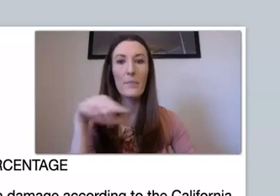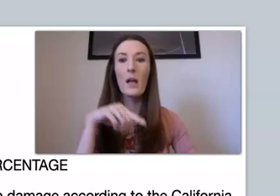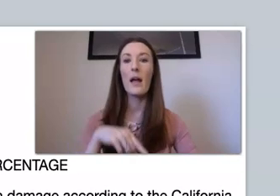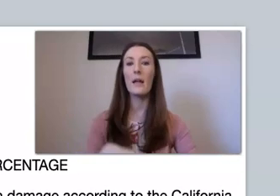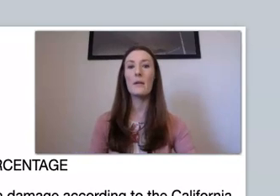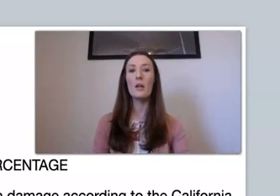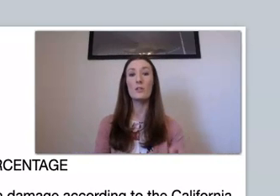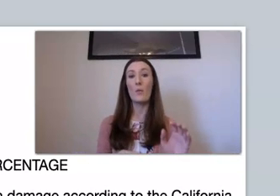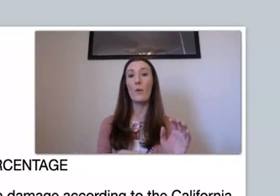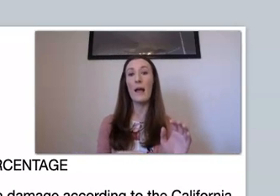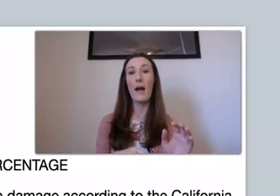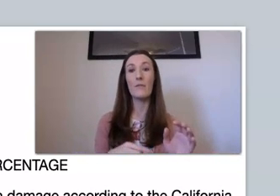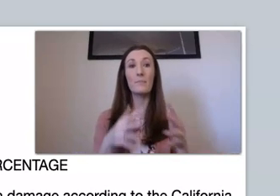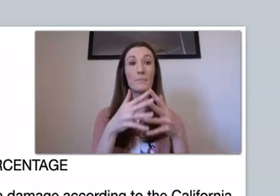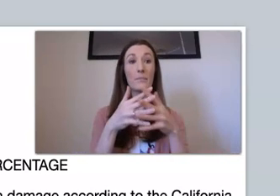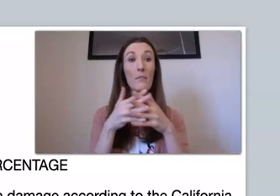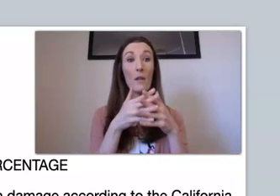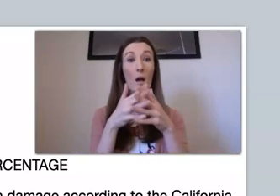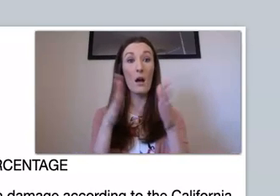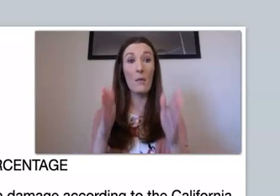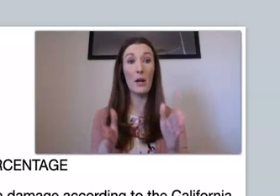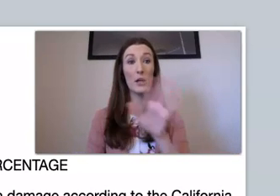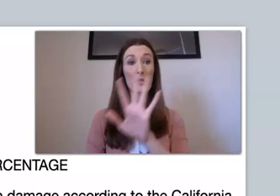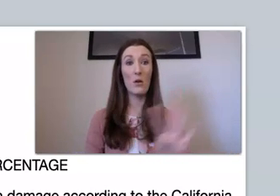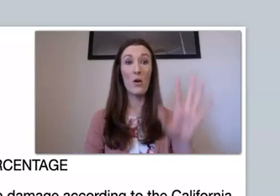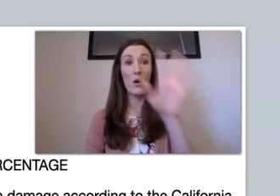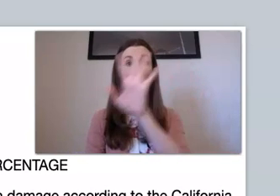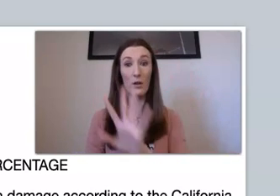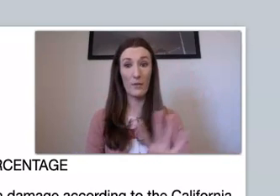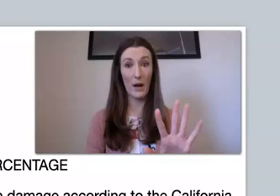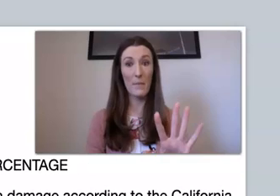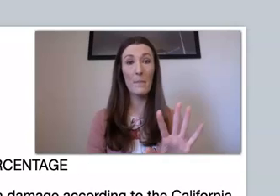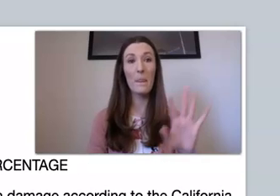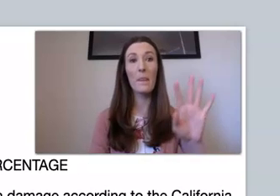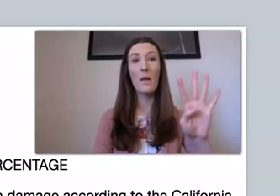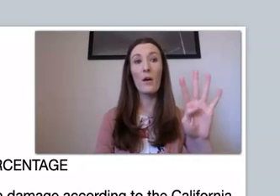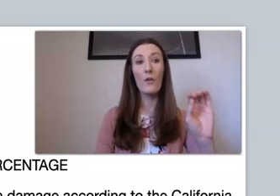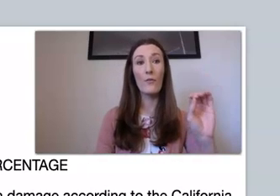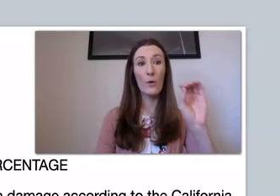3. Okay, so we have Americans all over.